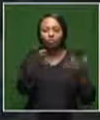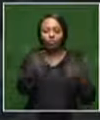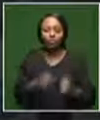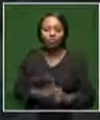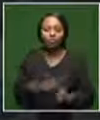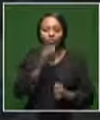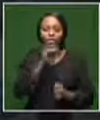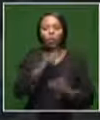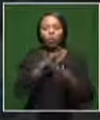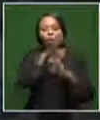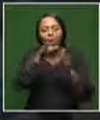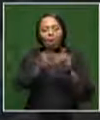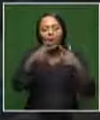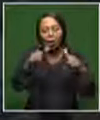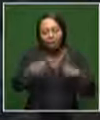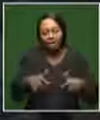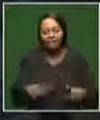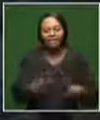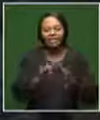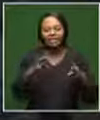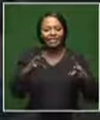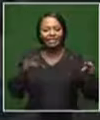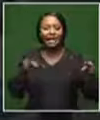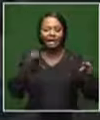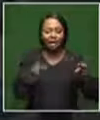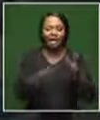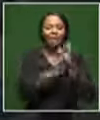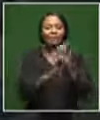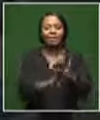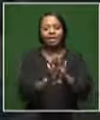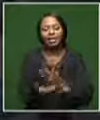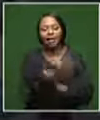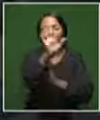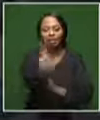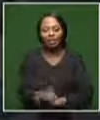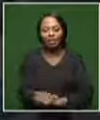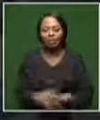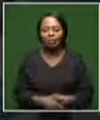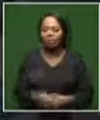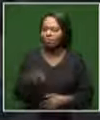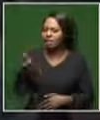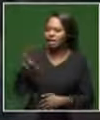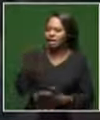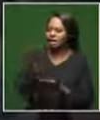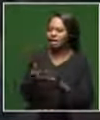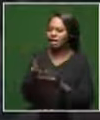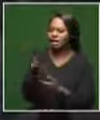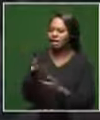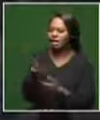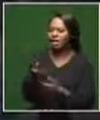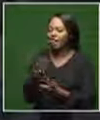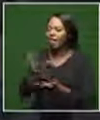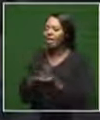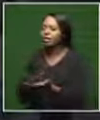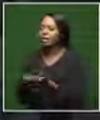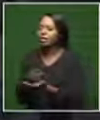of Africa. So is there an option of a translation? Because I think it's very important that